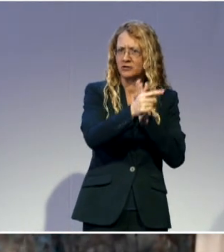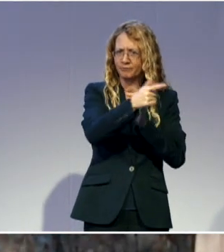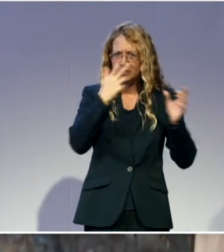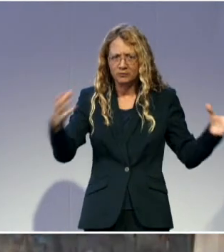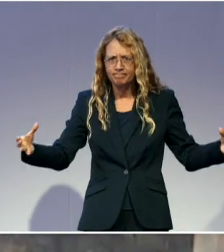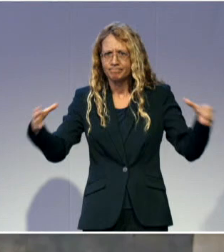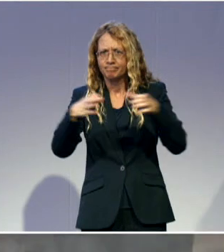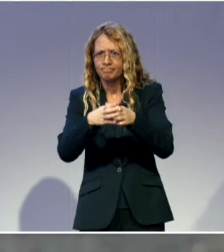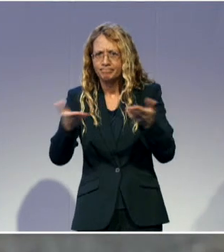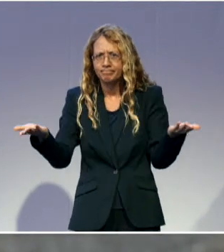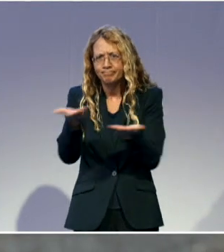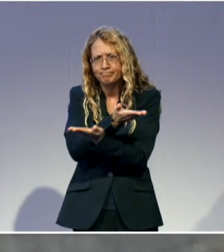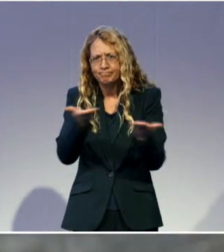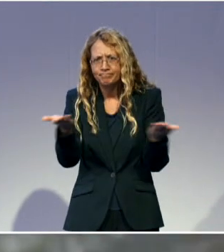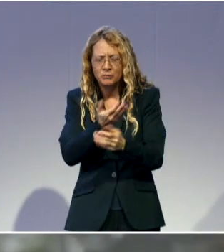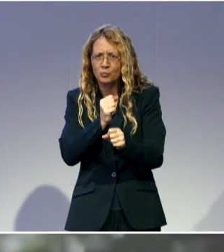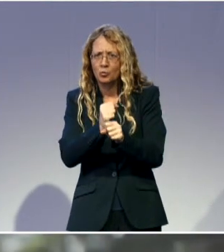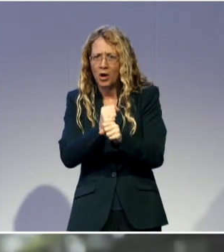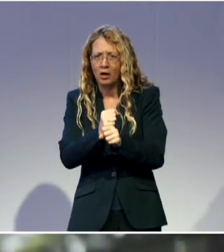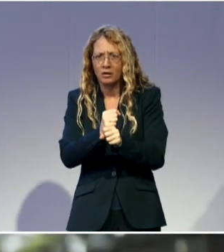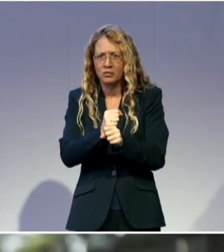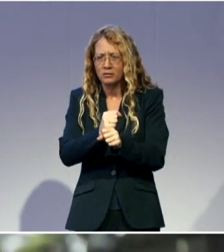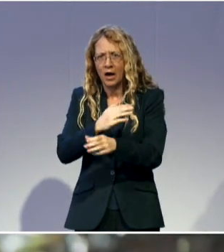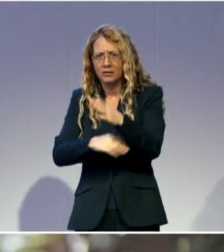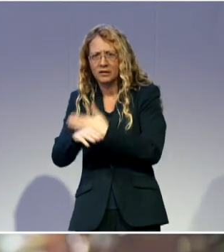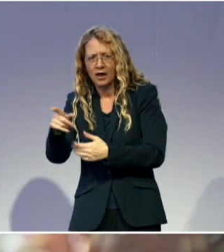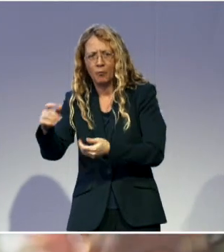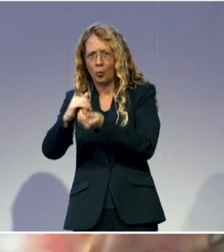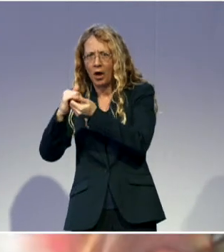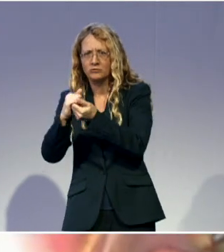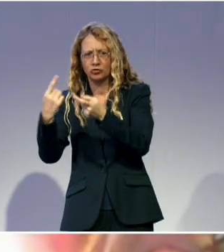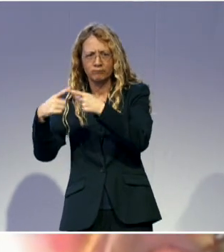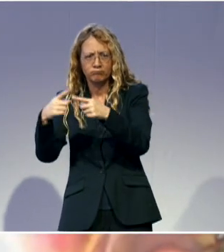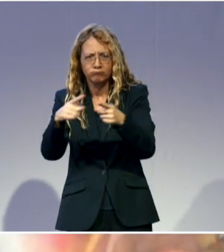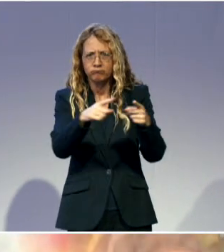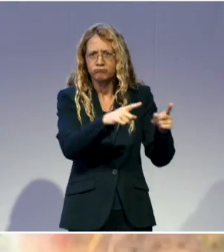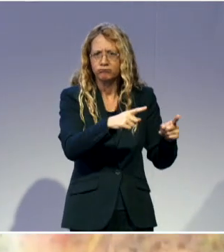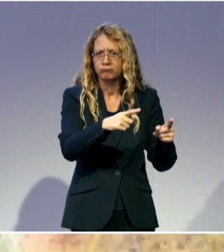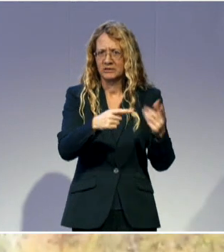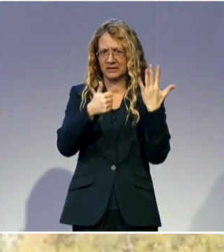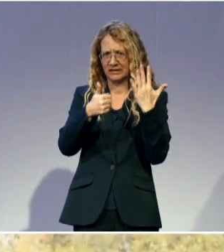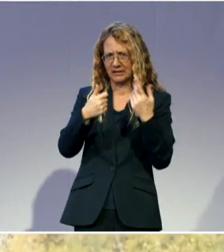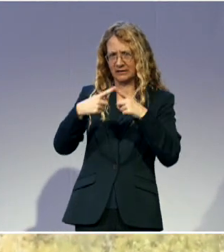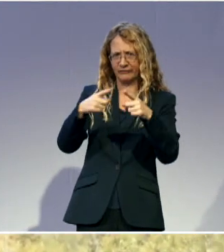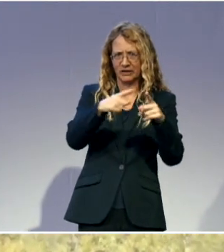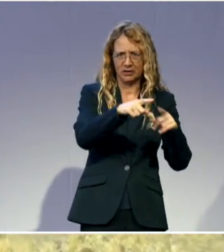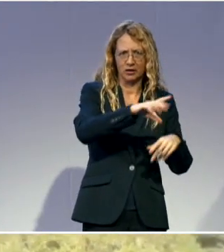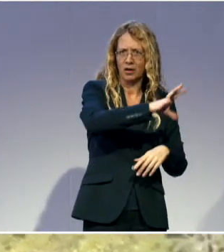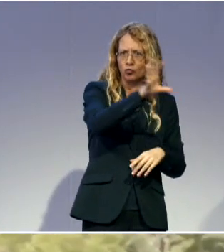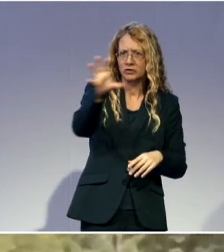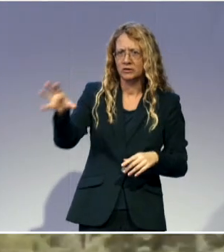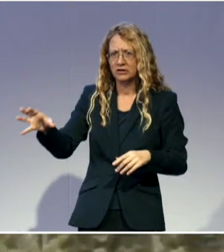line with the CRPD. Experts provide technical assistance and mentorship to support DPOs